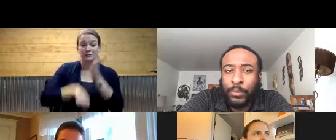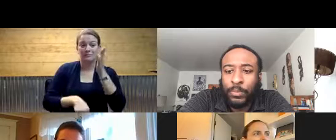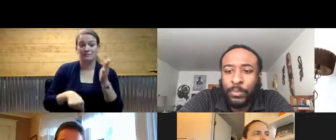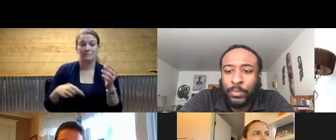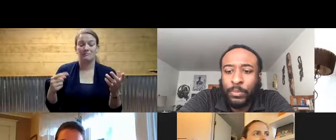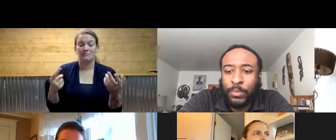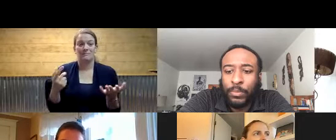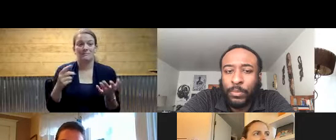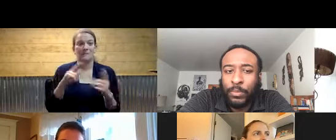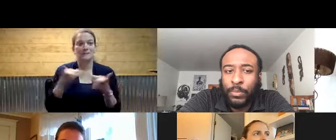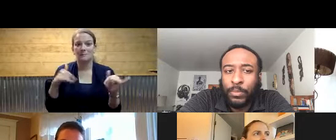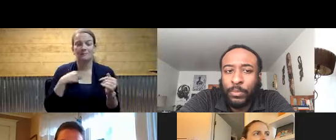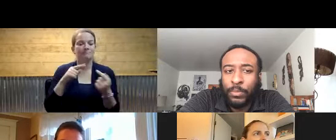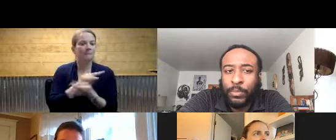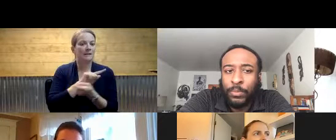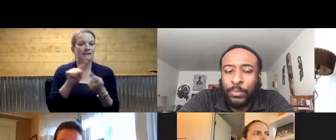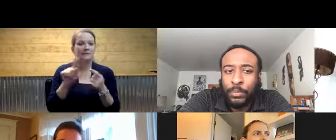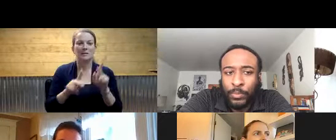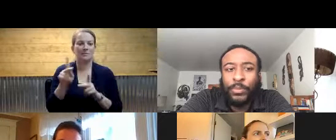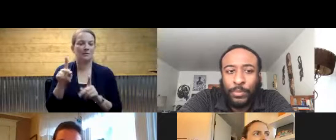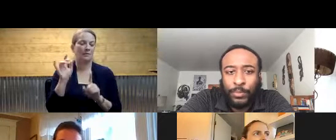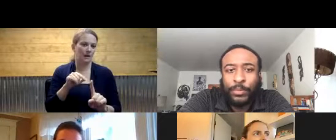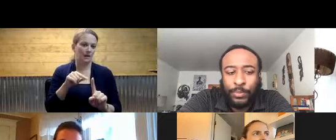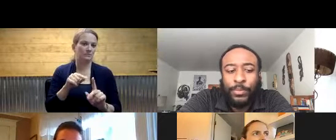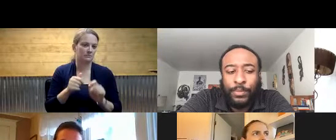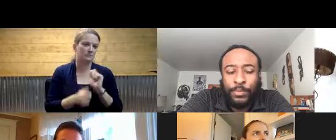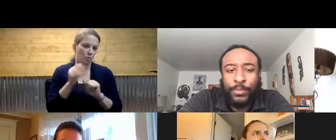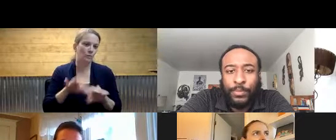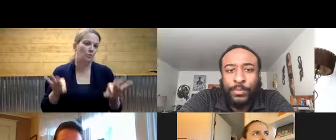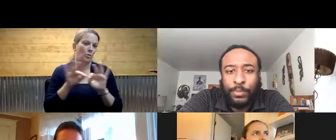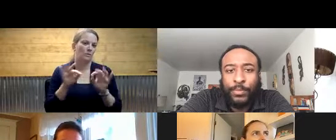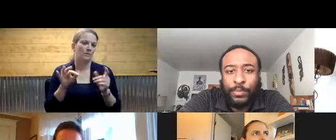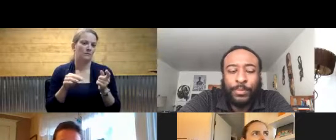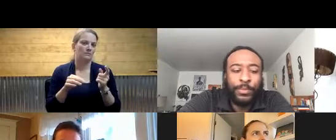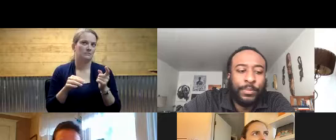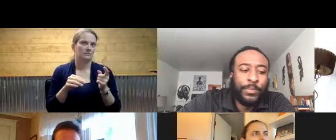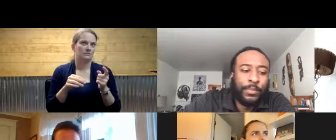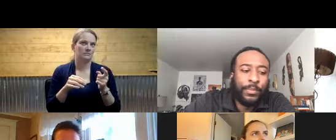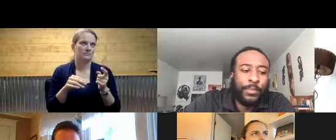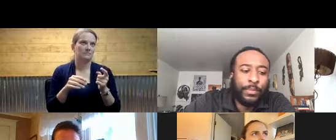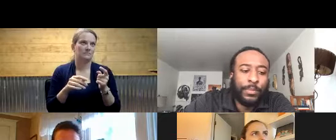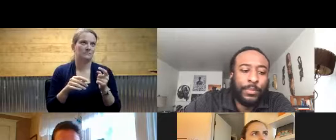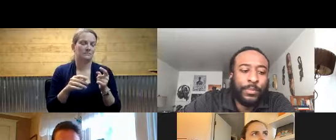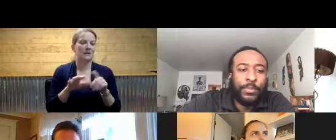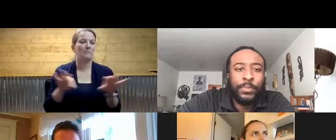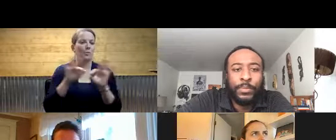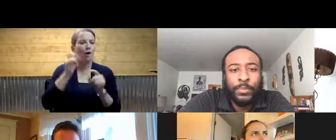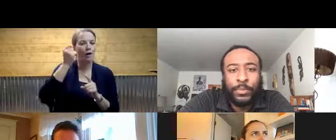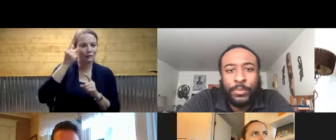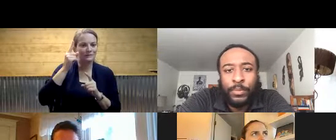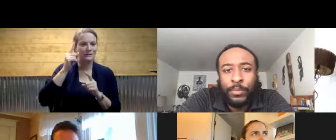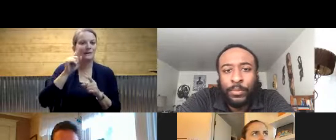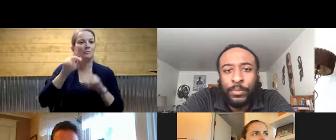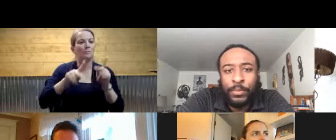to meet people, which is, I think, the biggest key. I think that's my biggest takeaway, is just understanding what people in your own major are like.